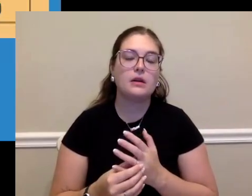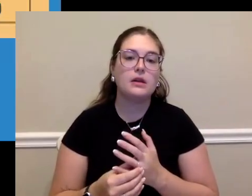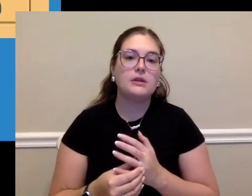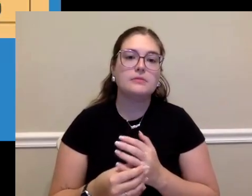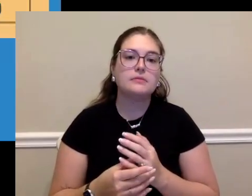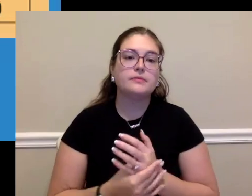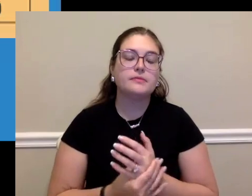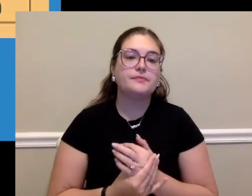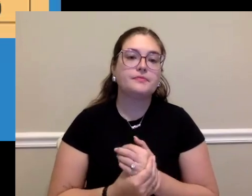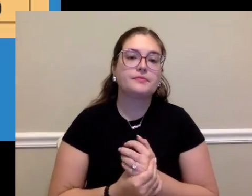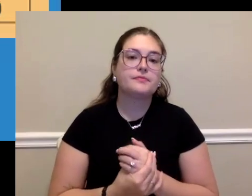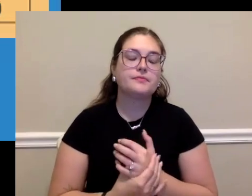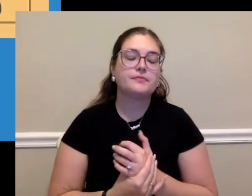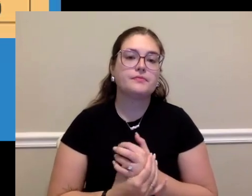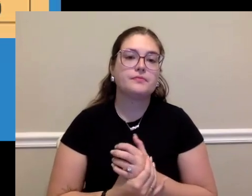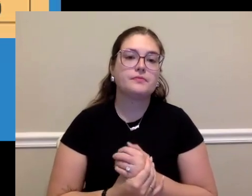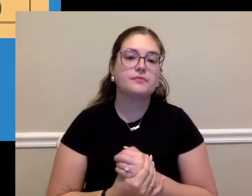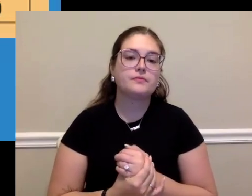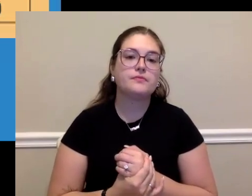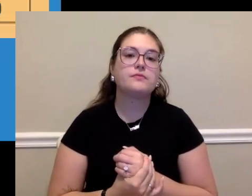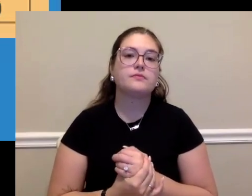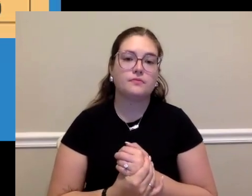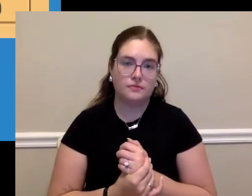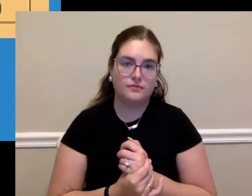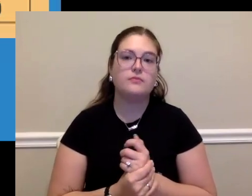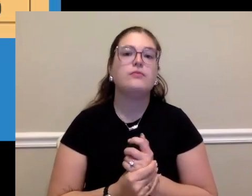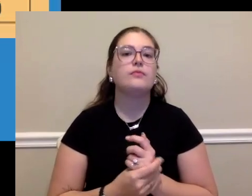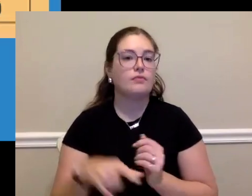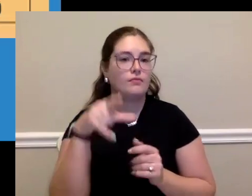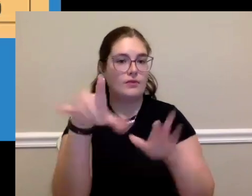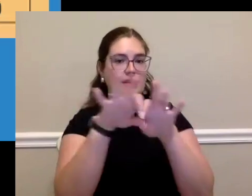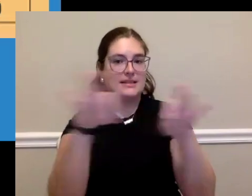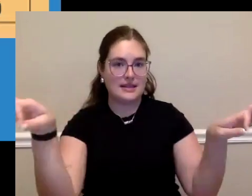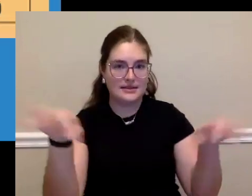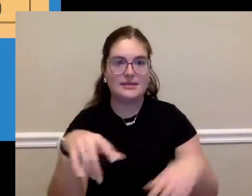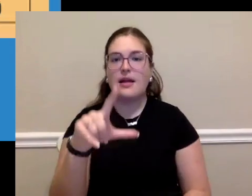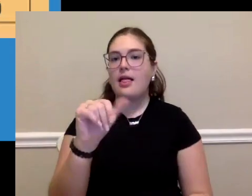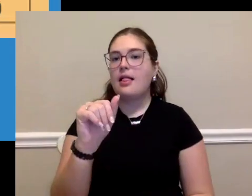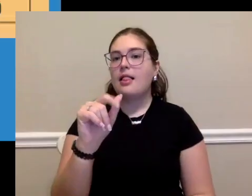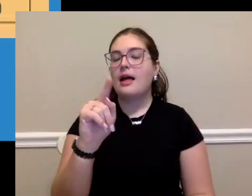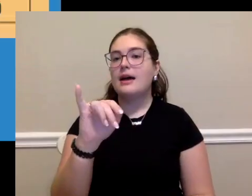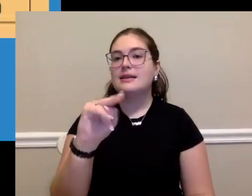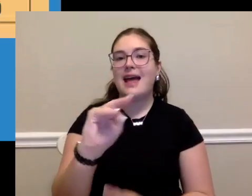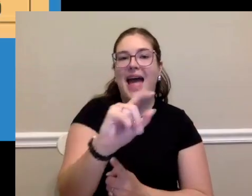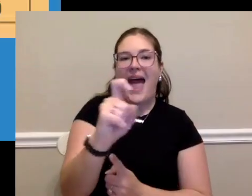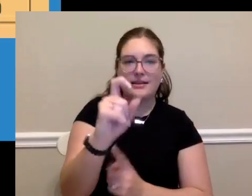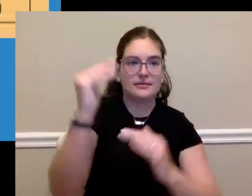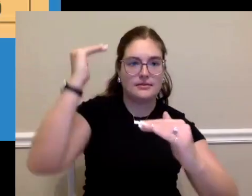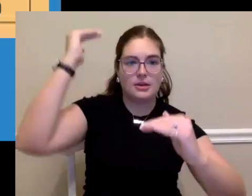So the top preference for the sentence Latin X adult again was the